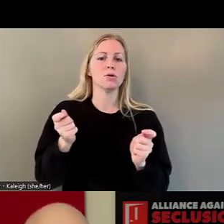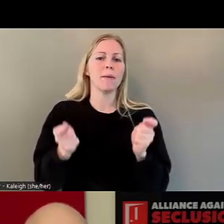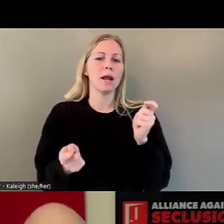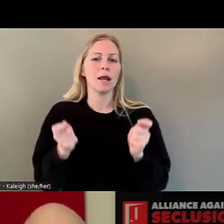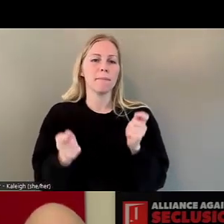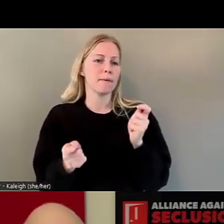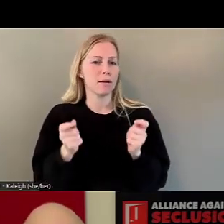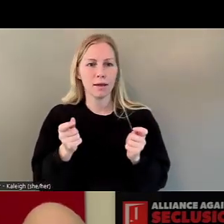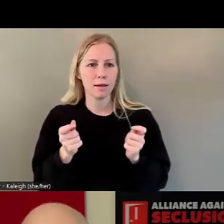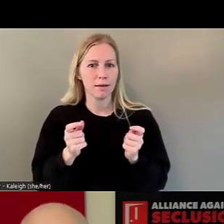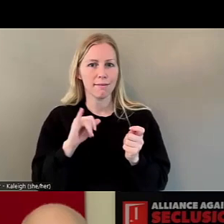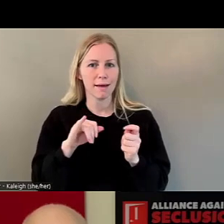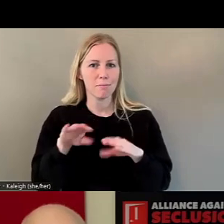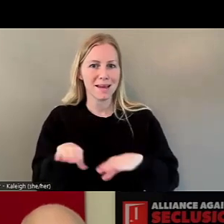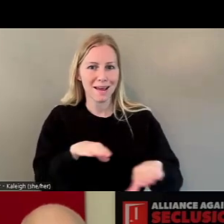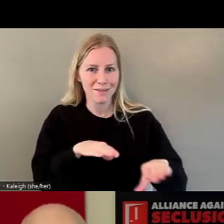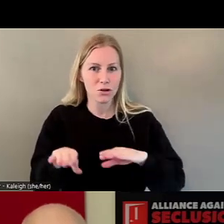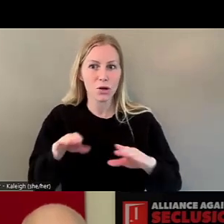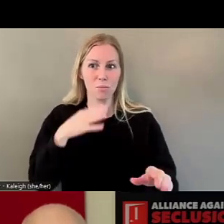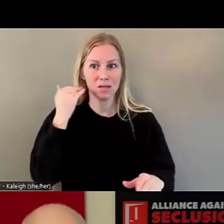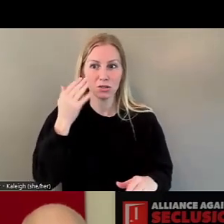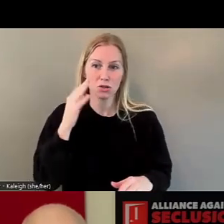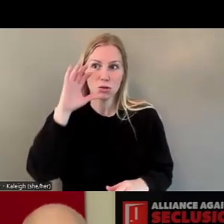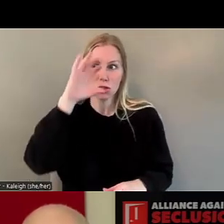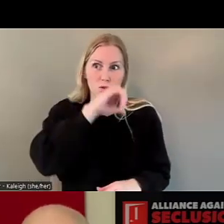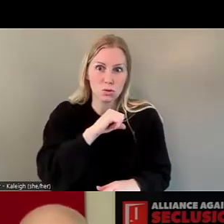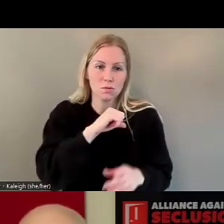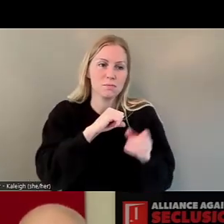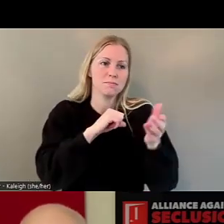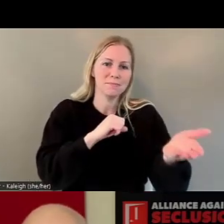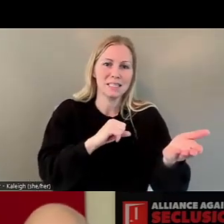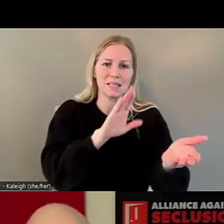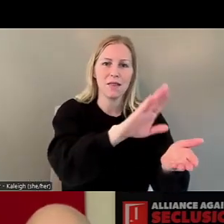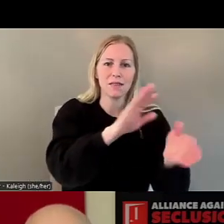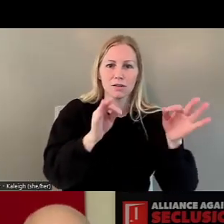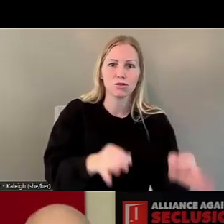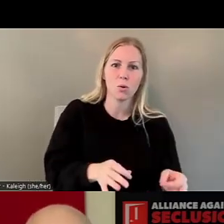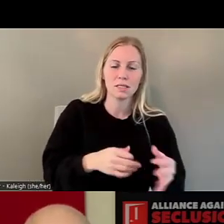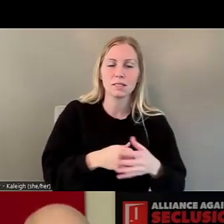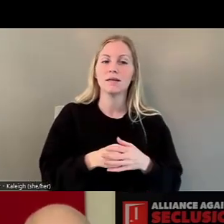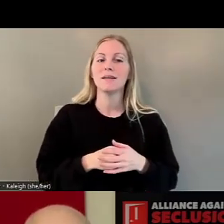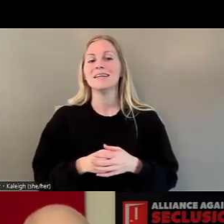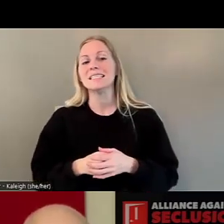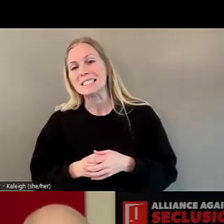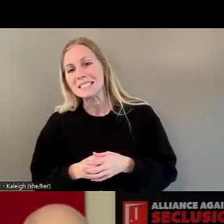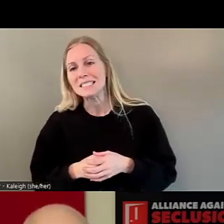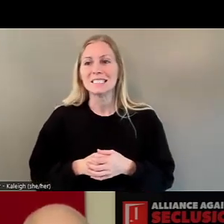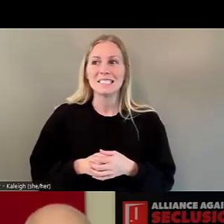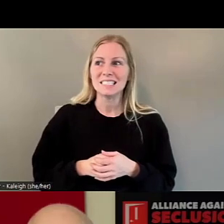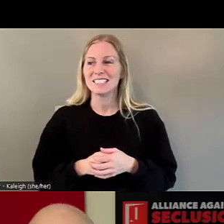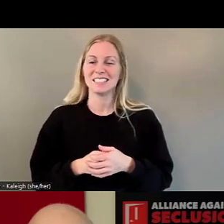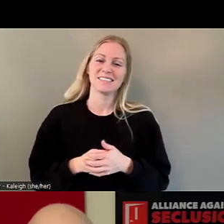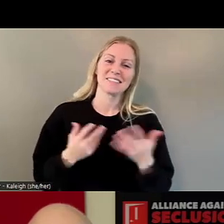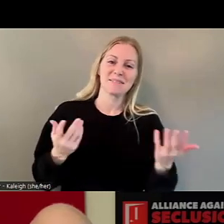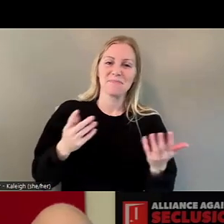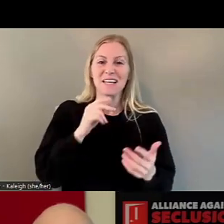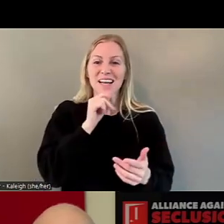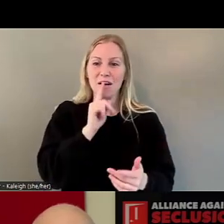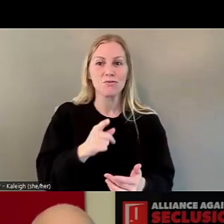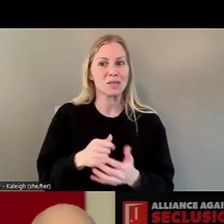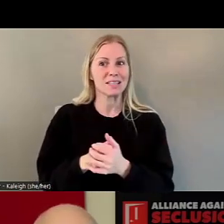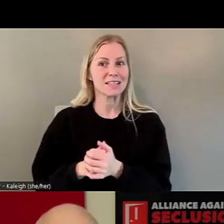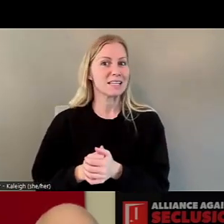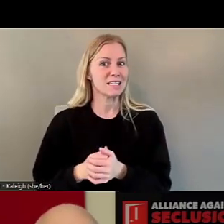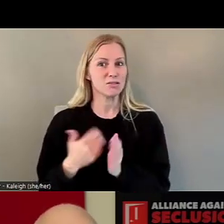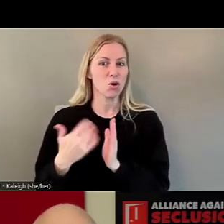consequences because you're assuming it's a matter of choice. However, very often that's not the case. And as a result,